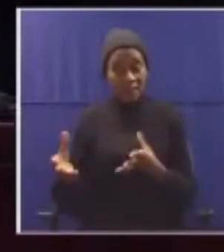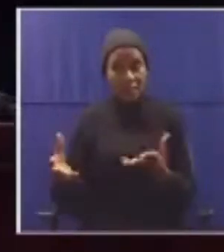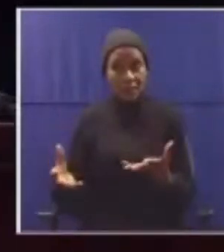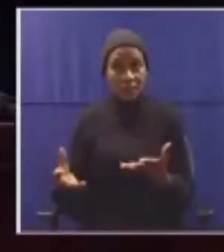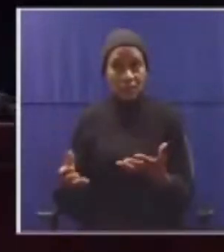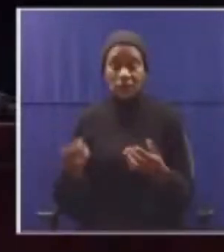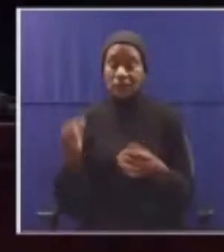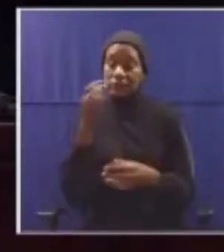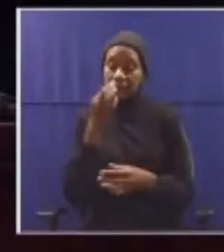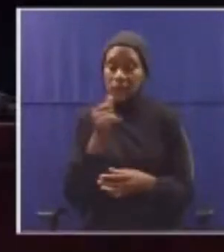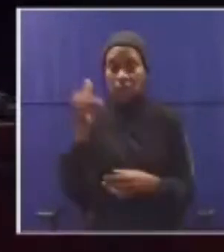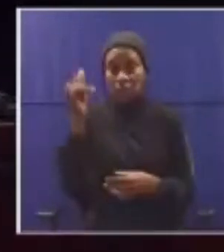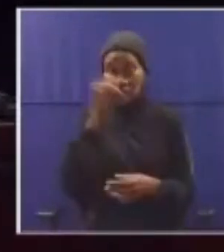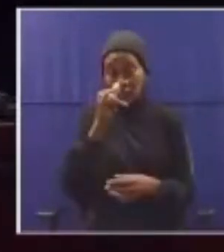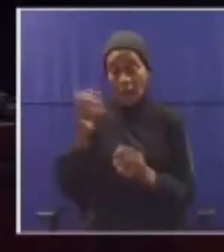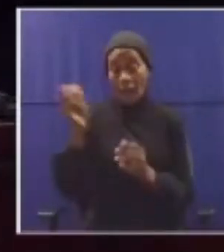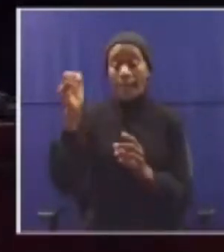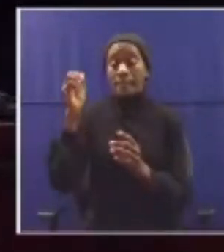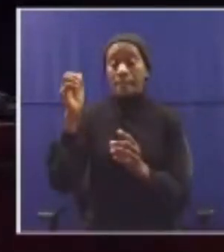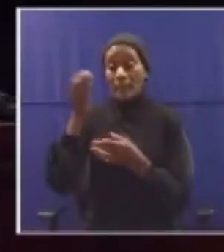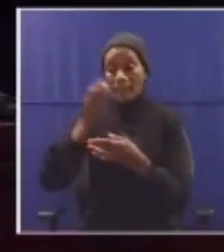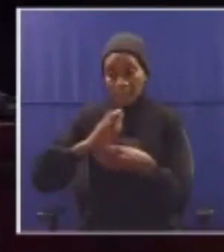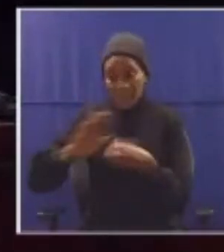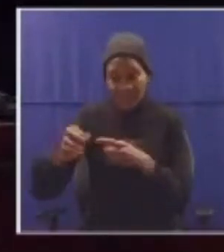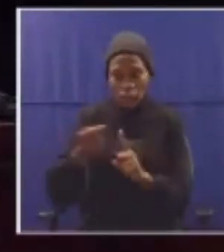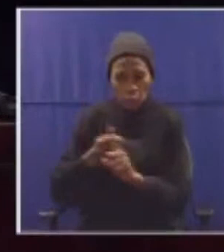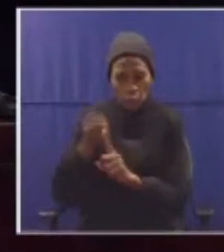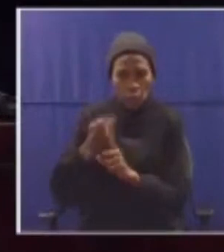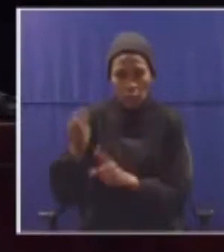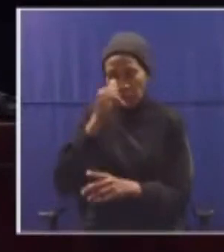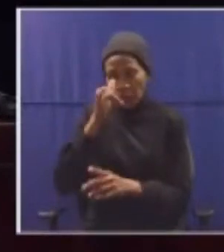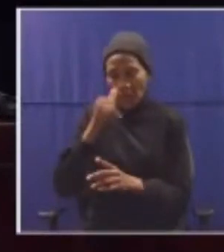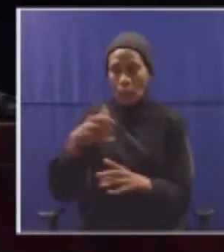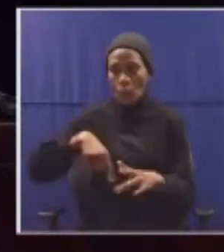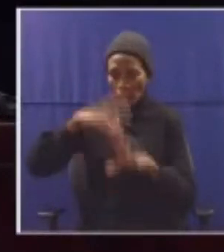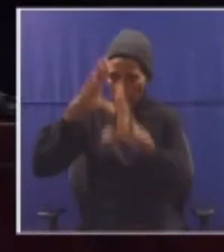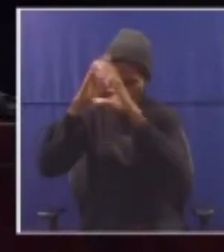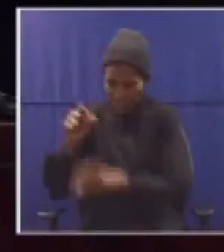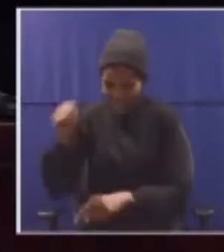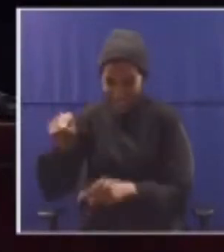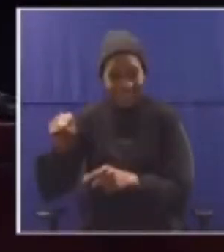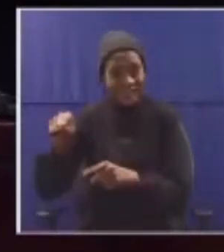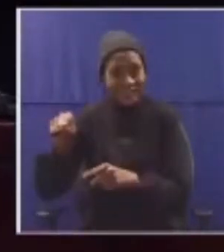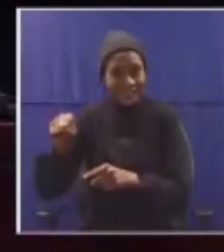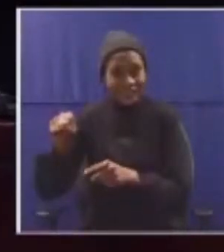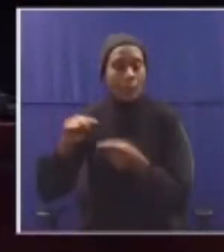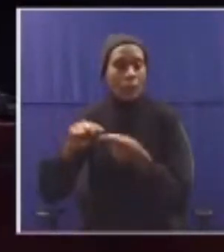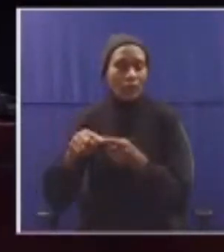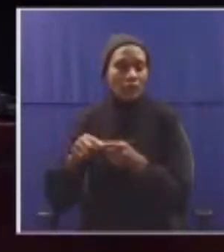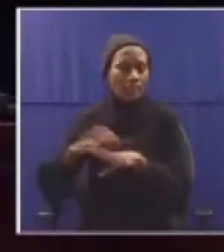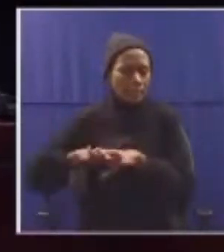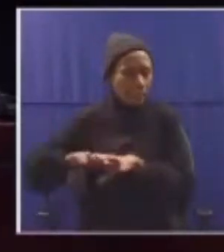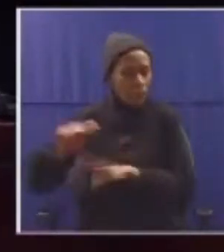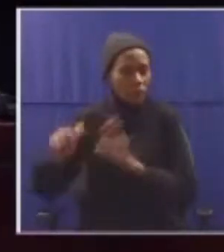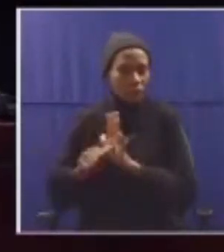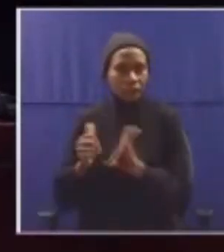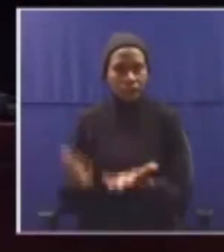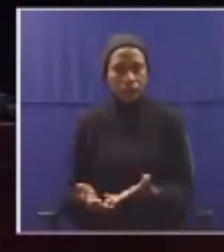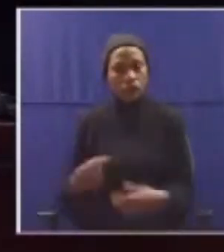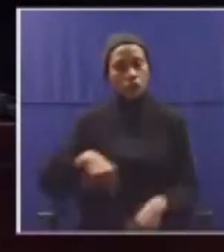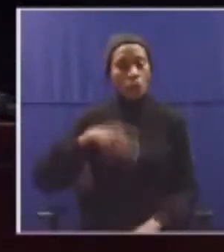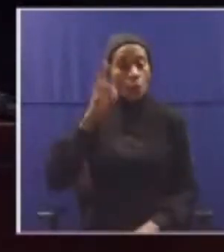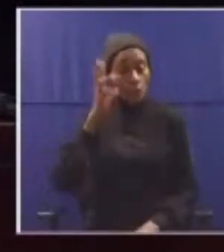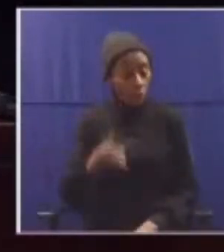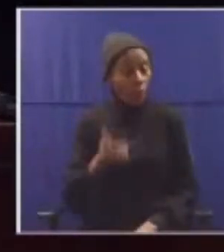crime prevention on fighting crime as one of the top priorities in the country. So we will be